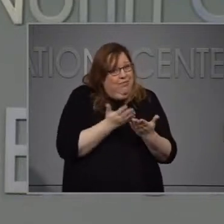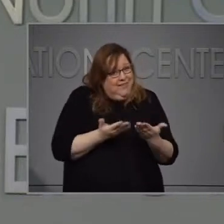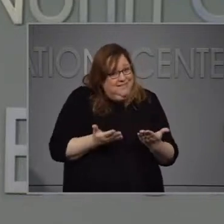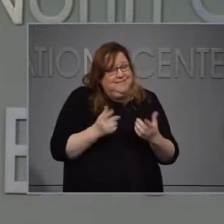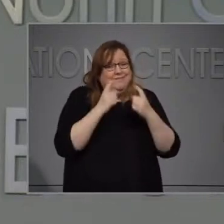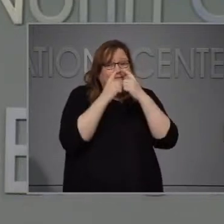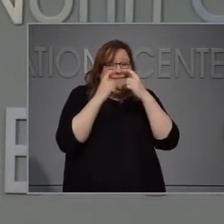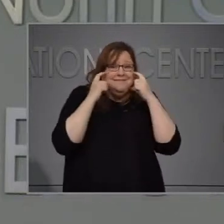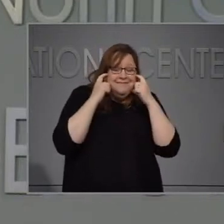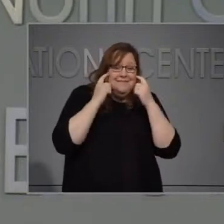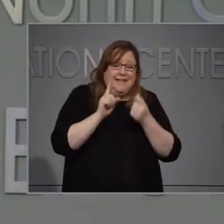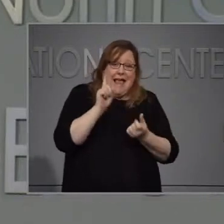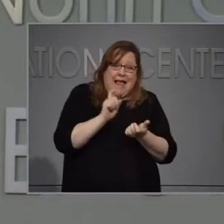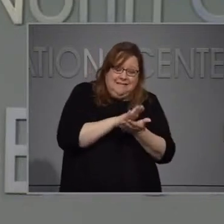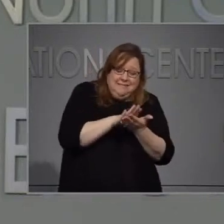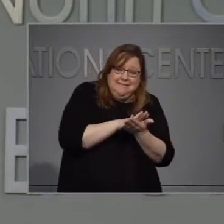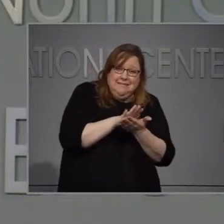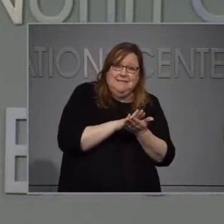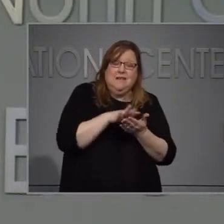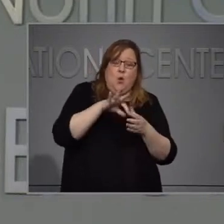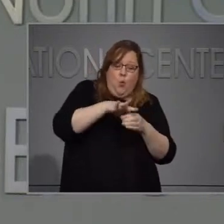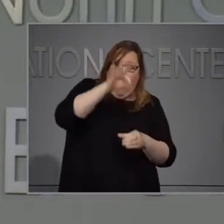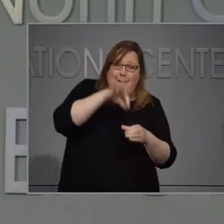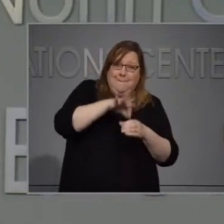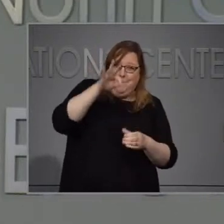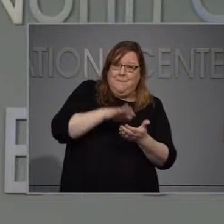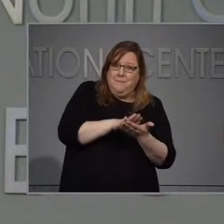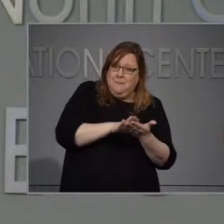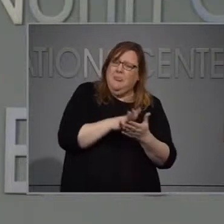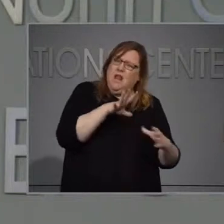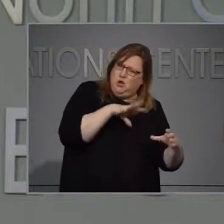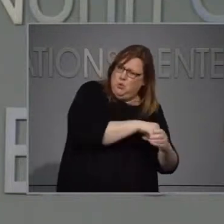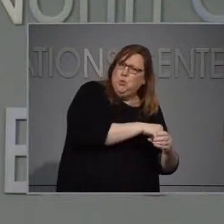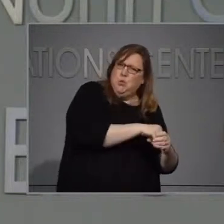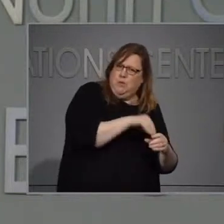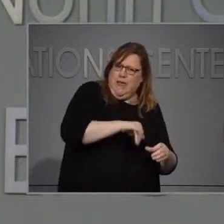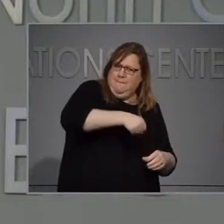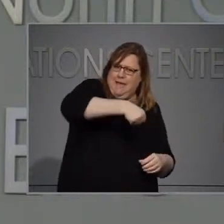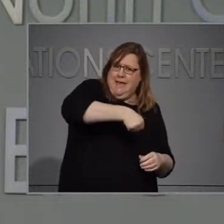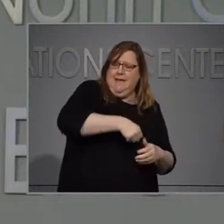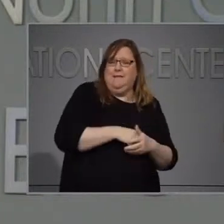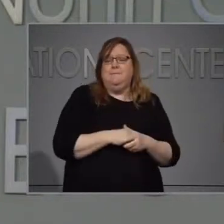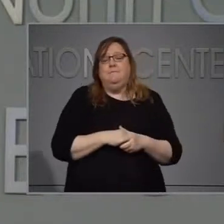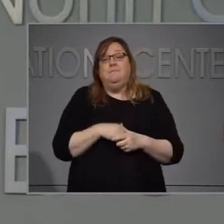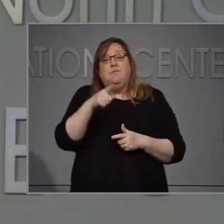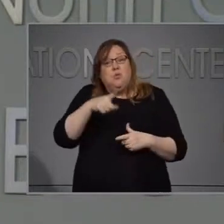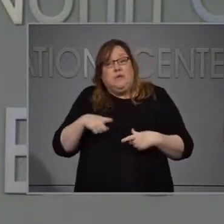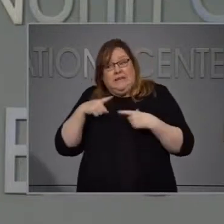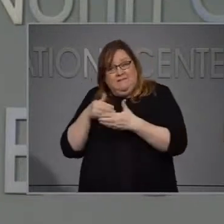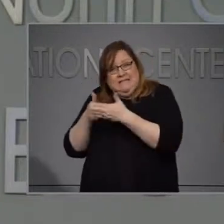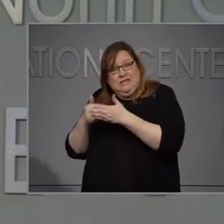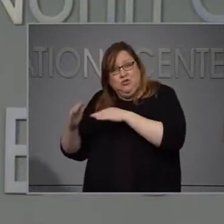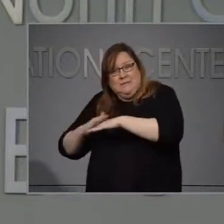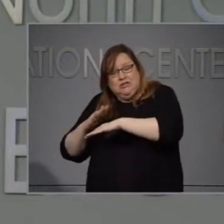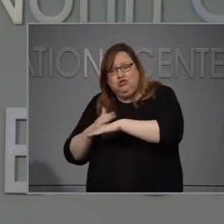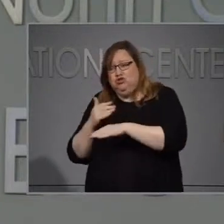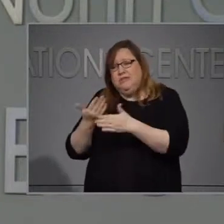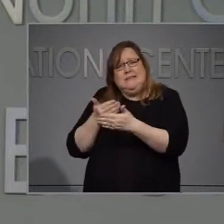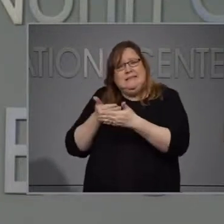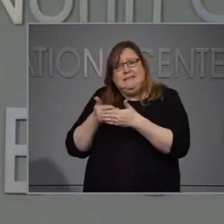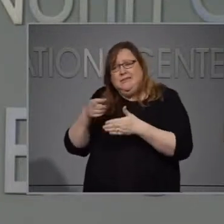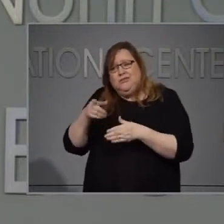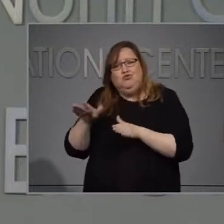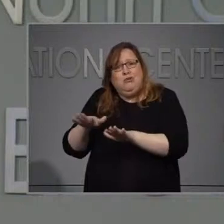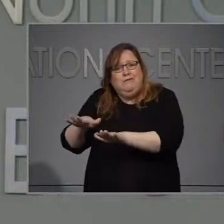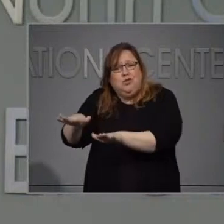wipes. This year, we want residents in hurricane and flood-prone areas to make an evacuation plan to stay with family or friends